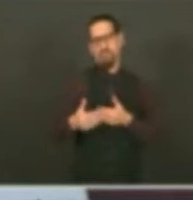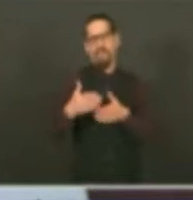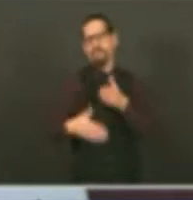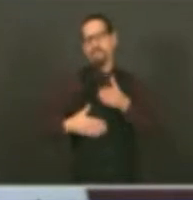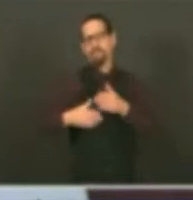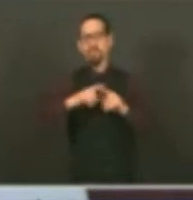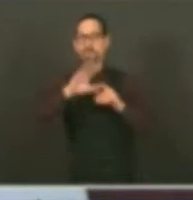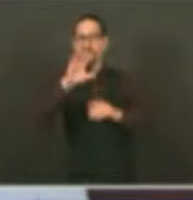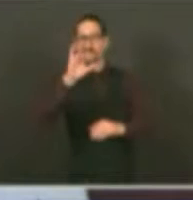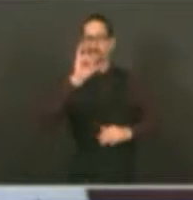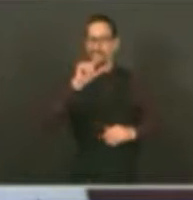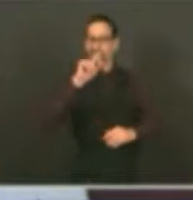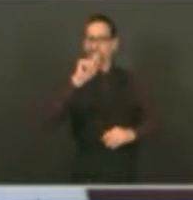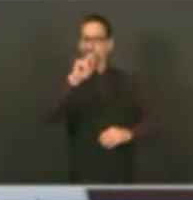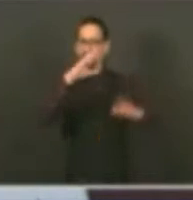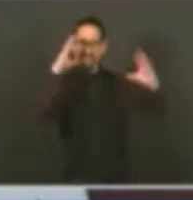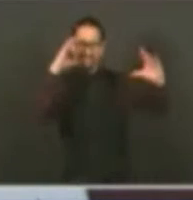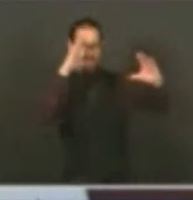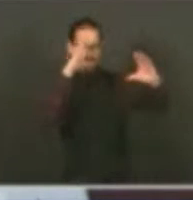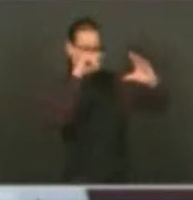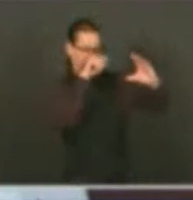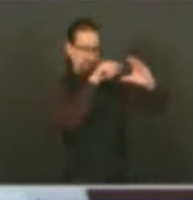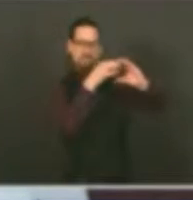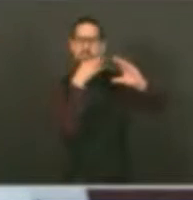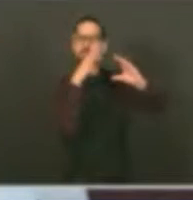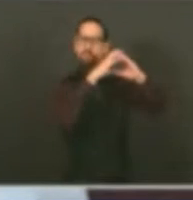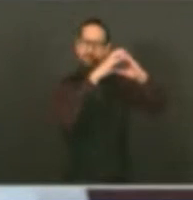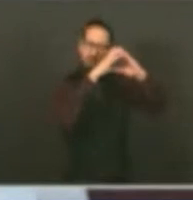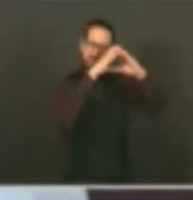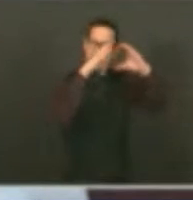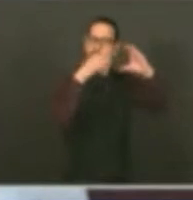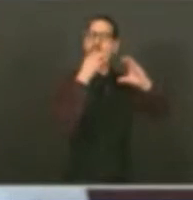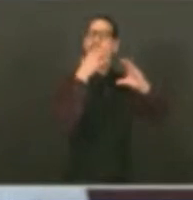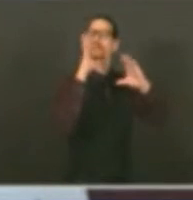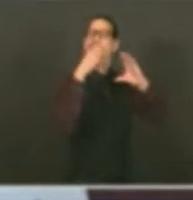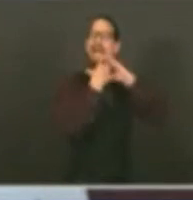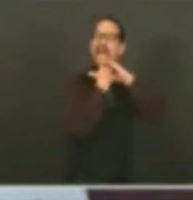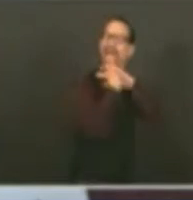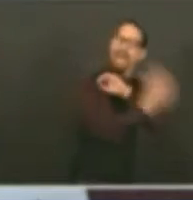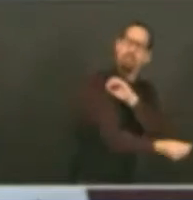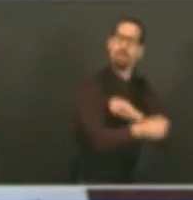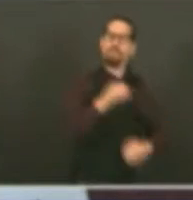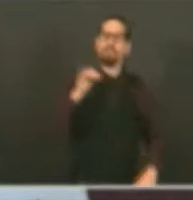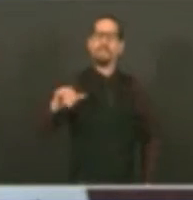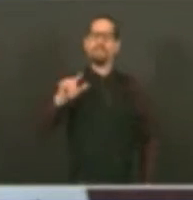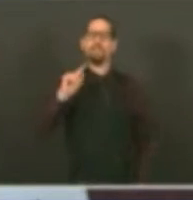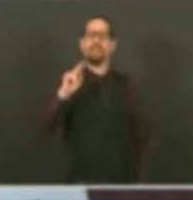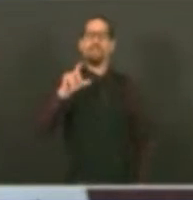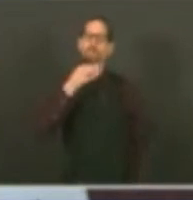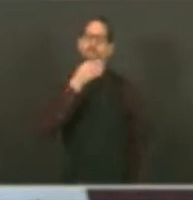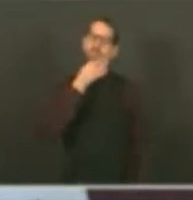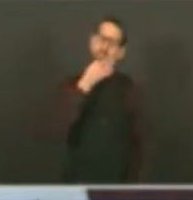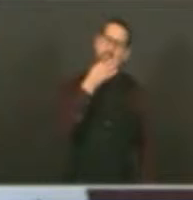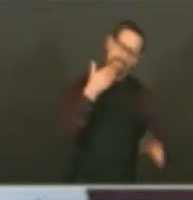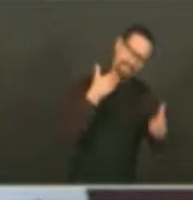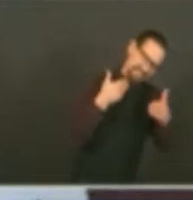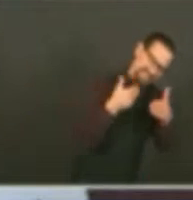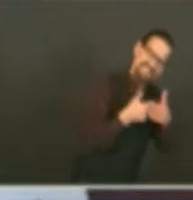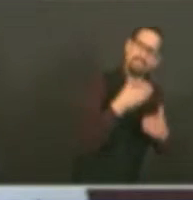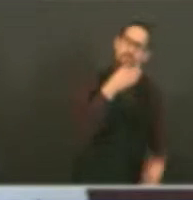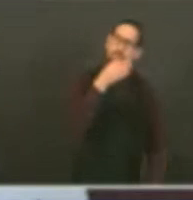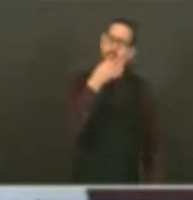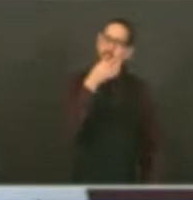good news, I think, with all the challenges that have been going on here. So we've been ready for that here at the state, the Department of Health. We've been planning